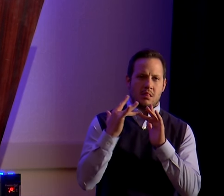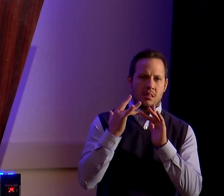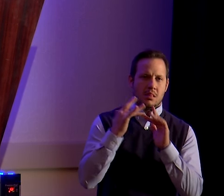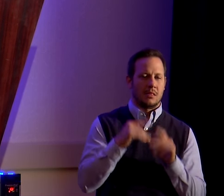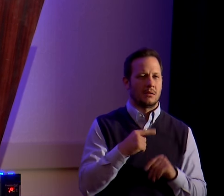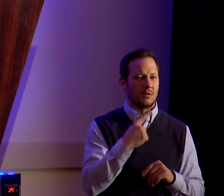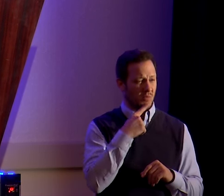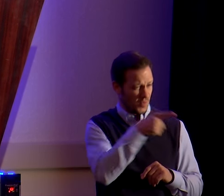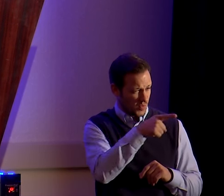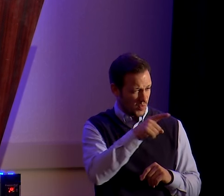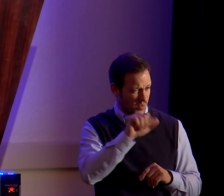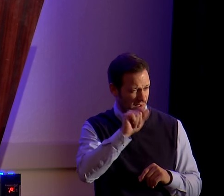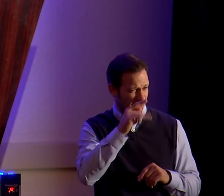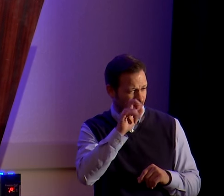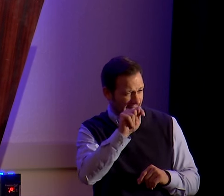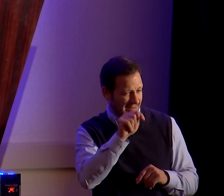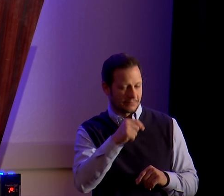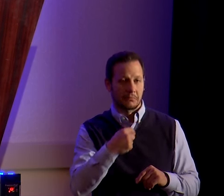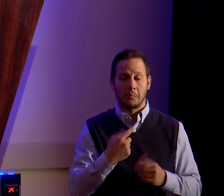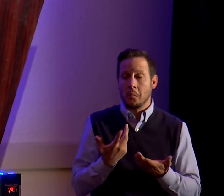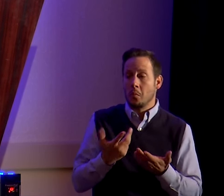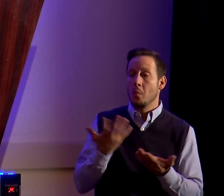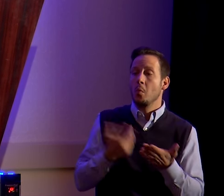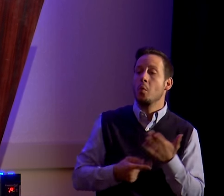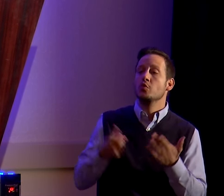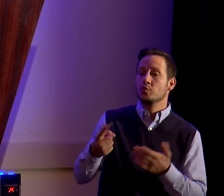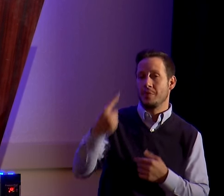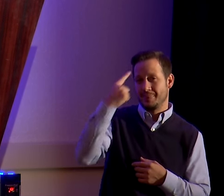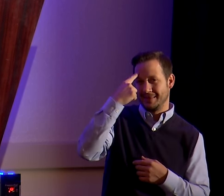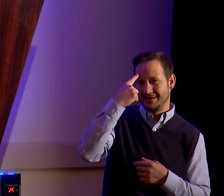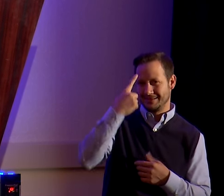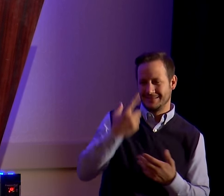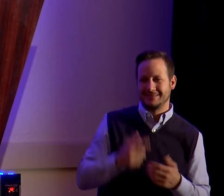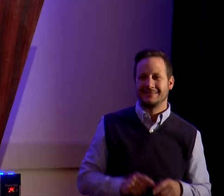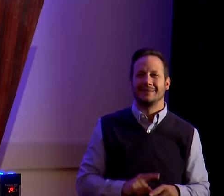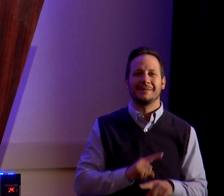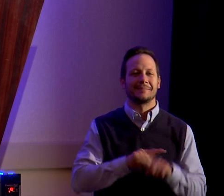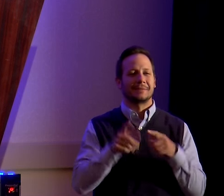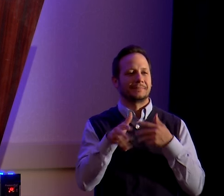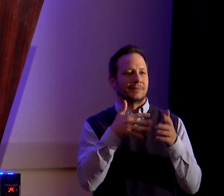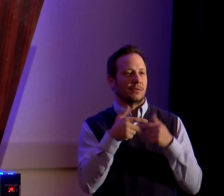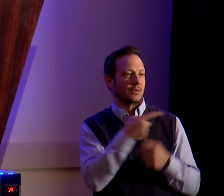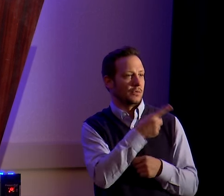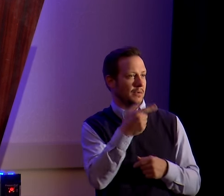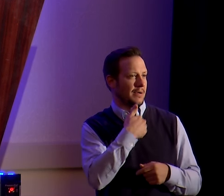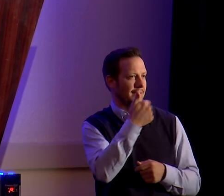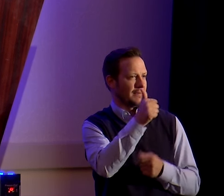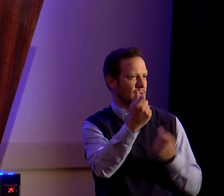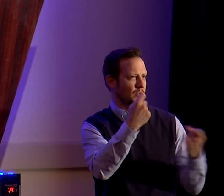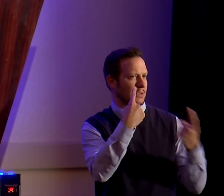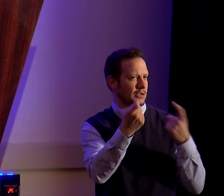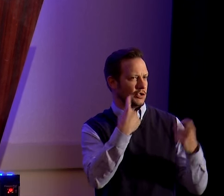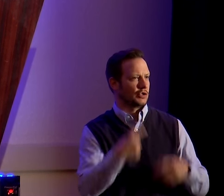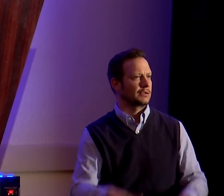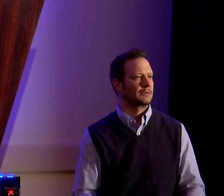think?" So I'm told I should start taking questions from now.